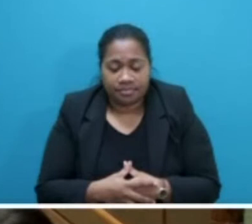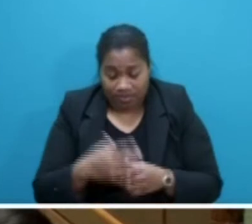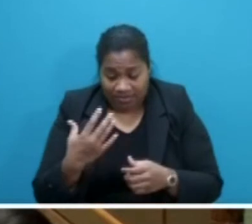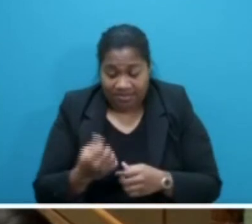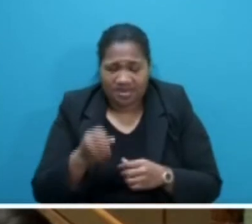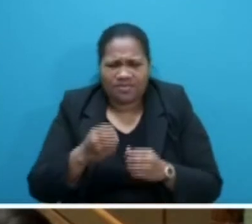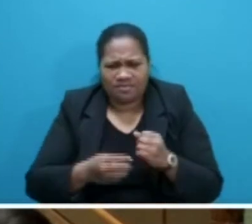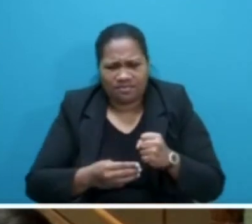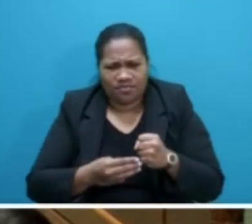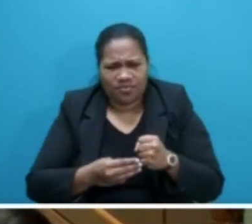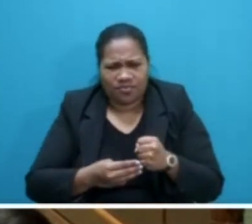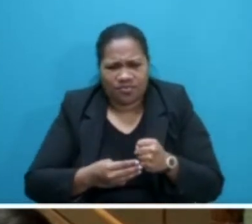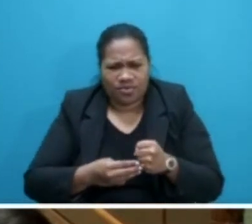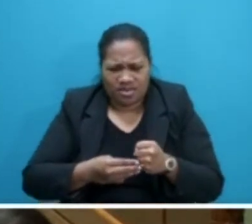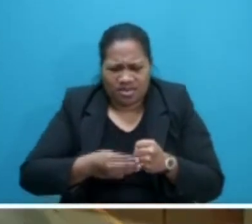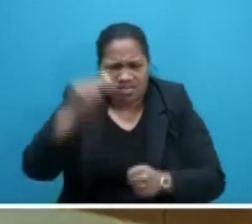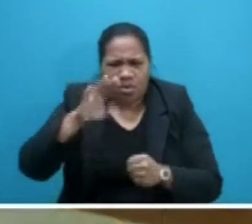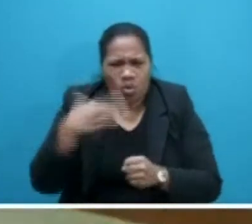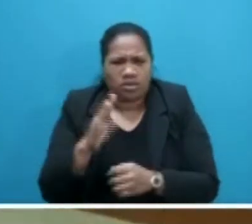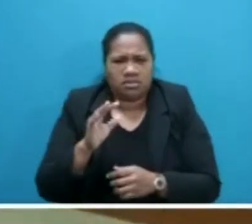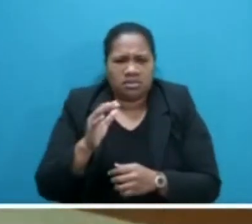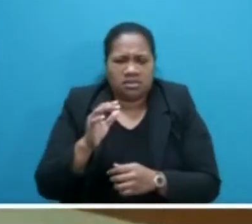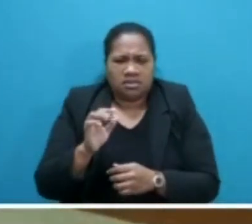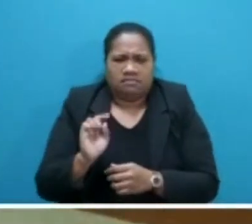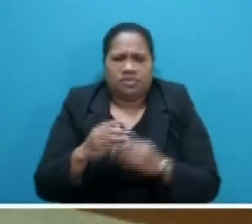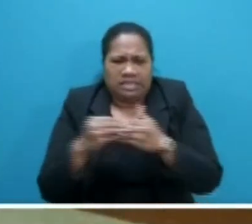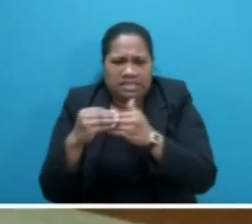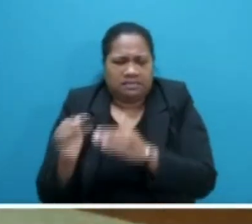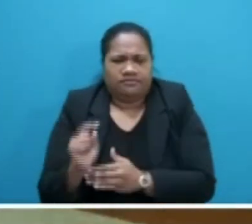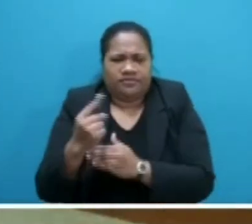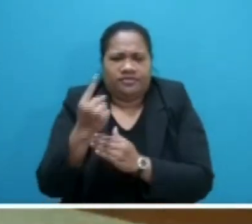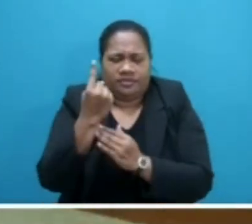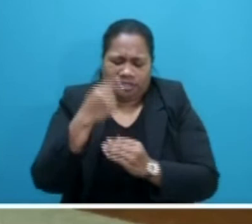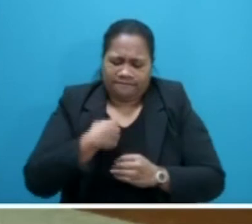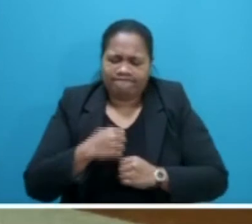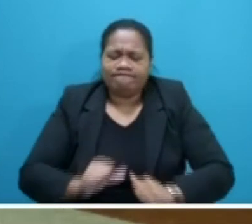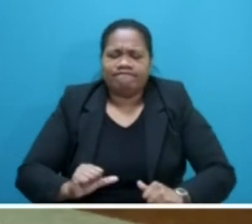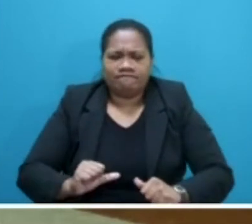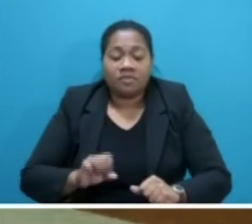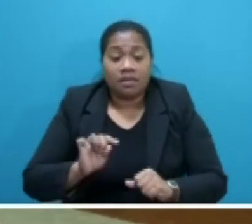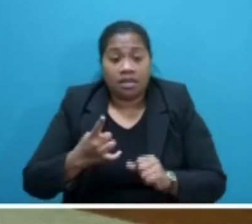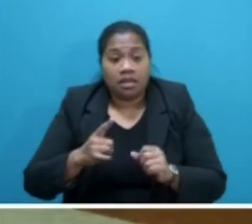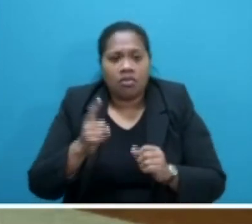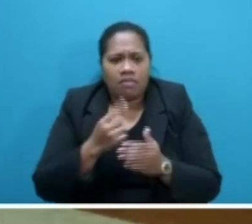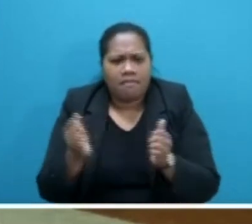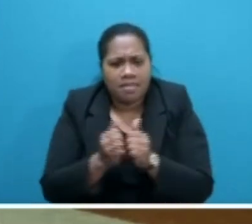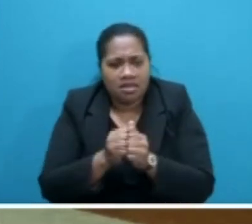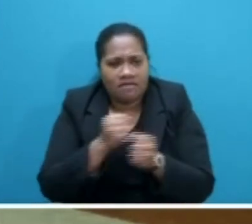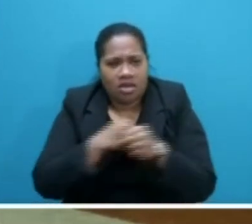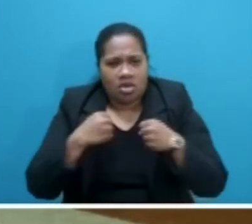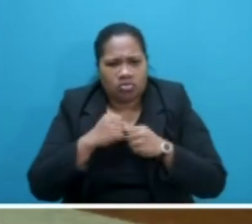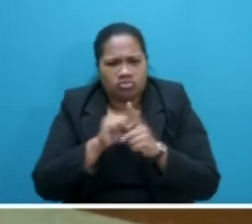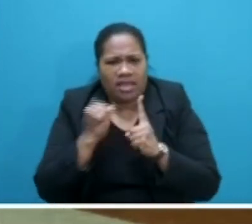supremacy. It is not only about the violent act themselves. Men in our society suffer from a chronic lack of